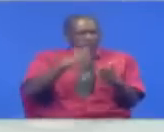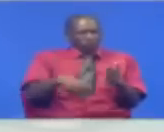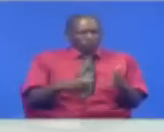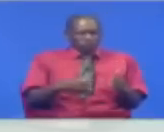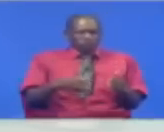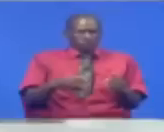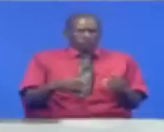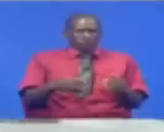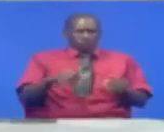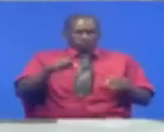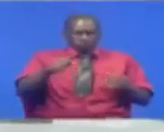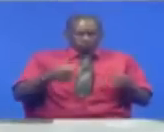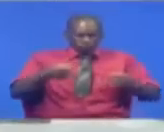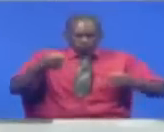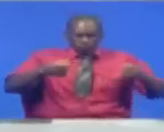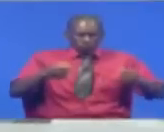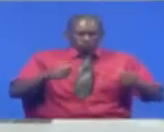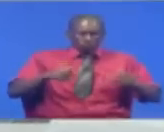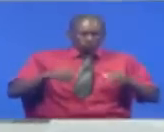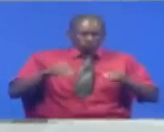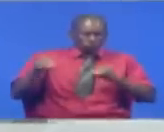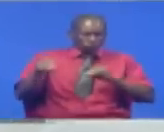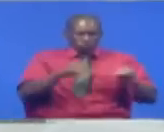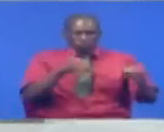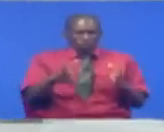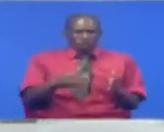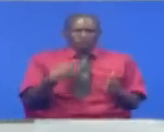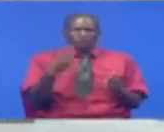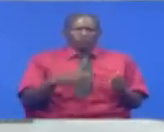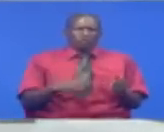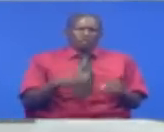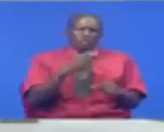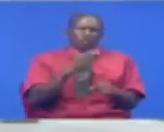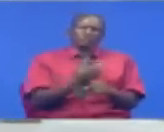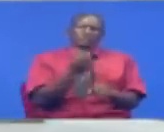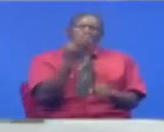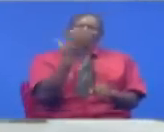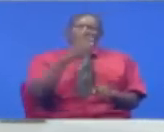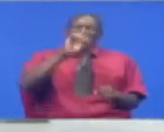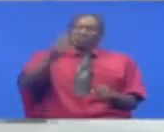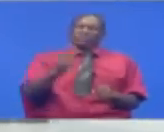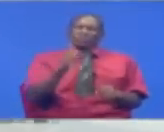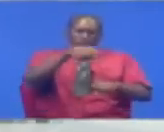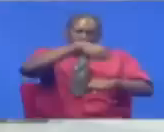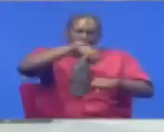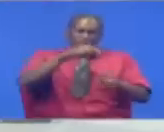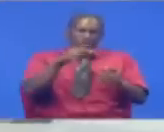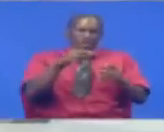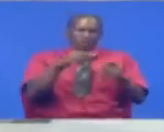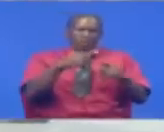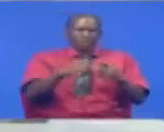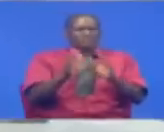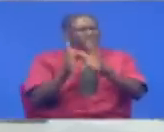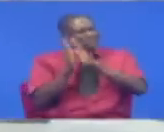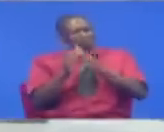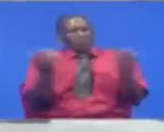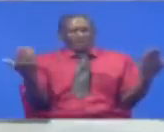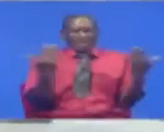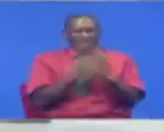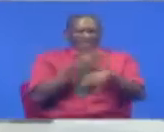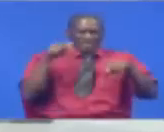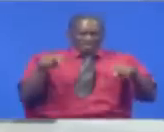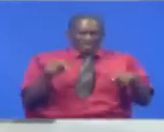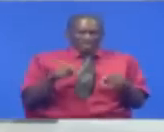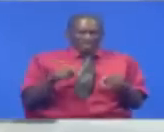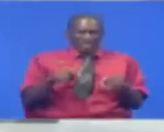luxury ride? We always take 35,000 per 1 hour. Mm-hmm. Yeah, but spending a night, we always take like